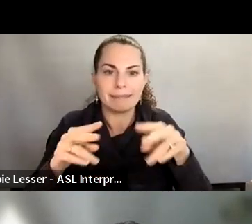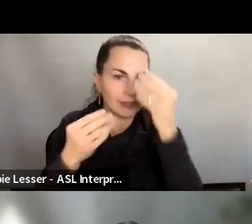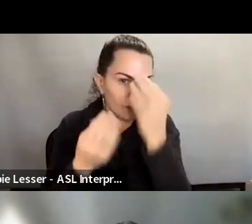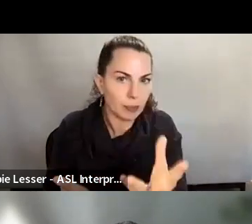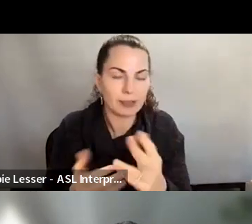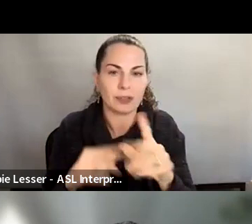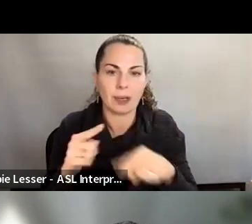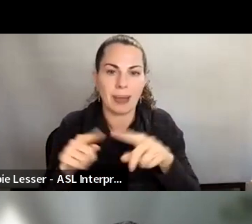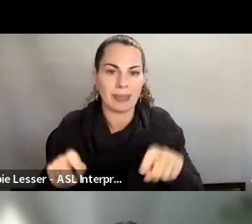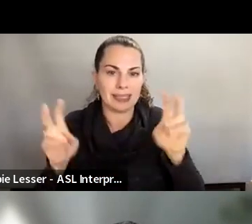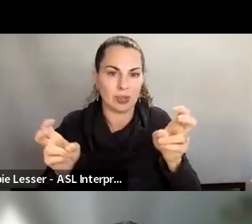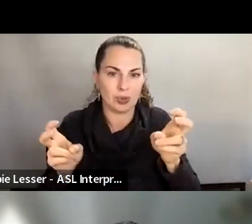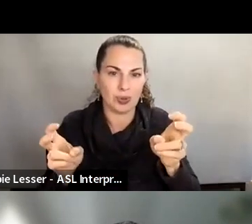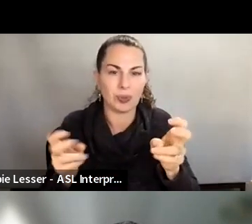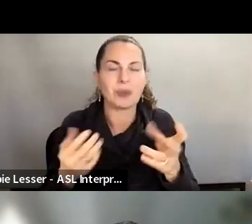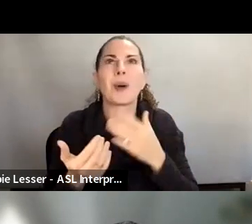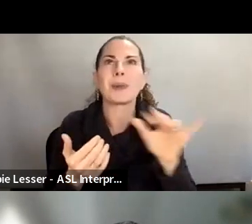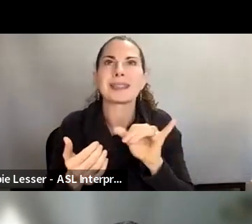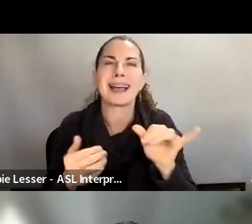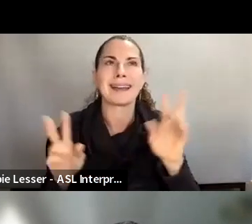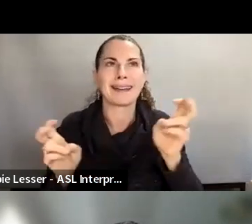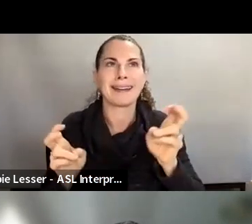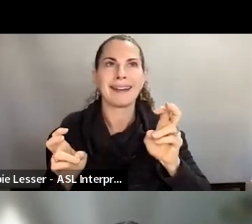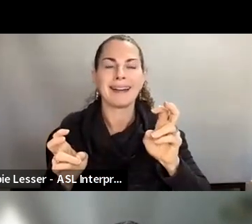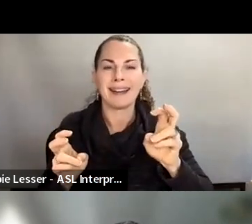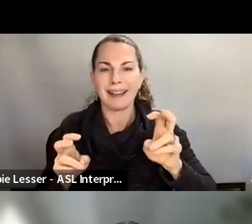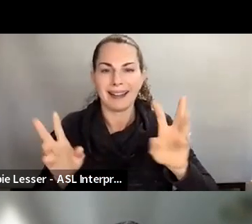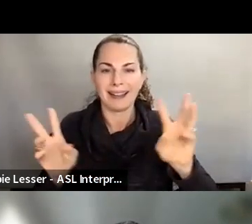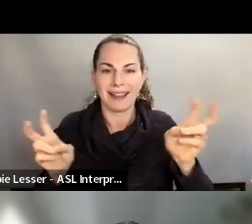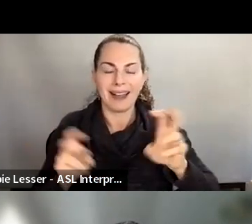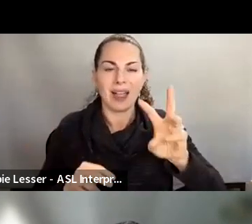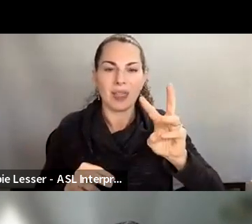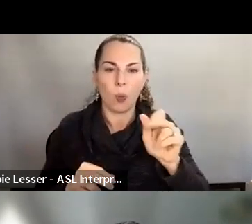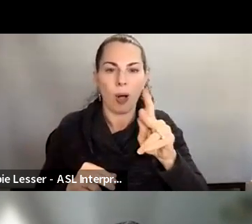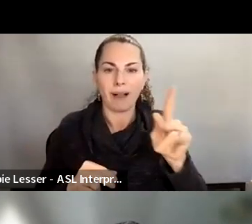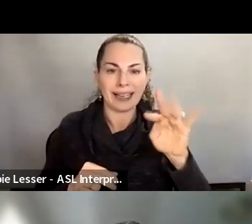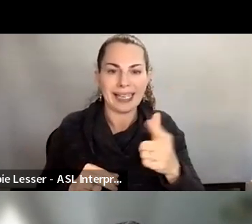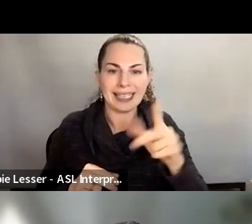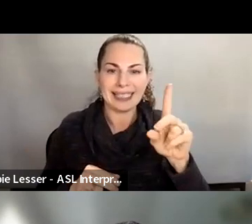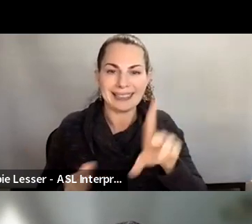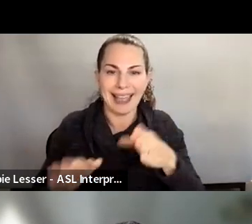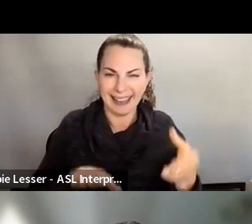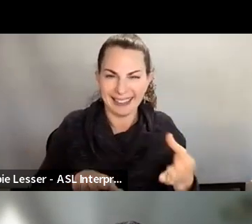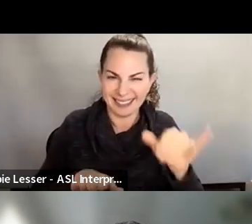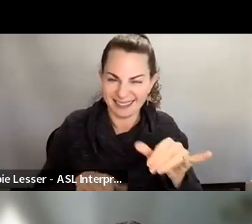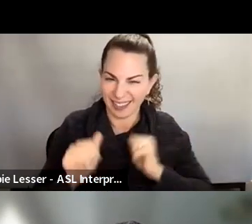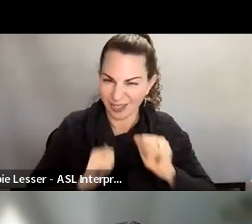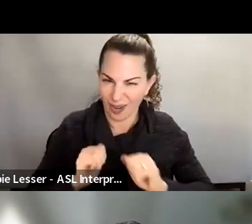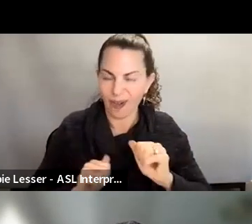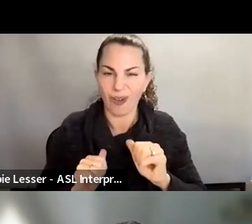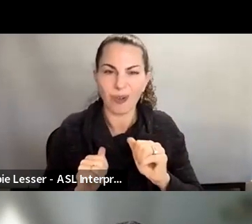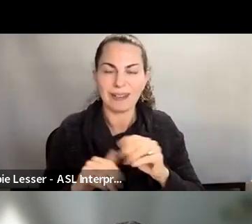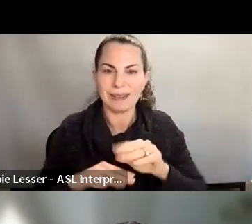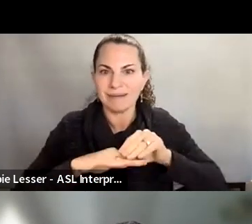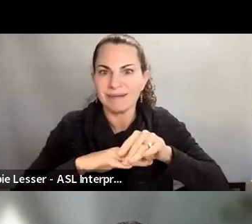like the Walking Dead scenario, and people would get infiltrated with this virus that would allow them to get it once and for